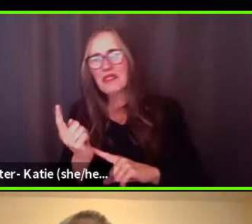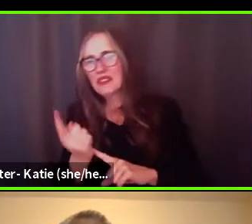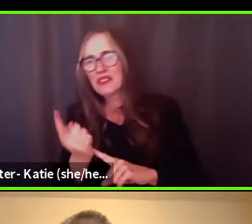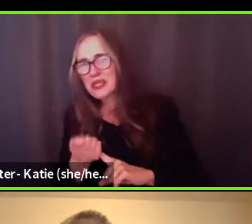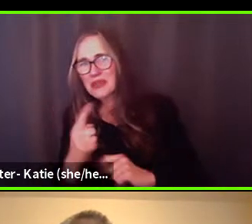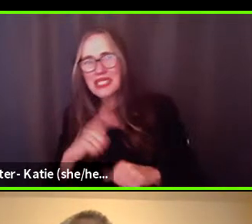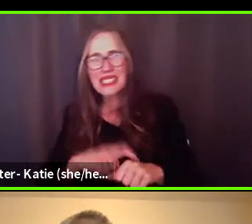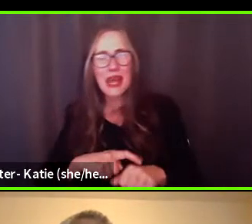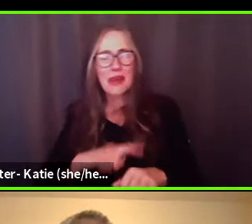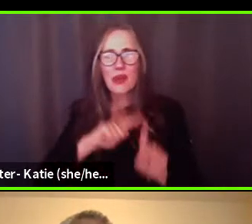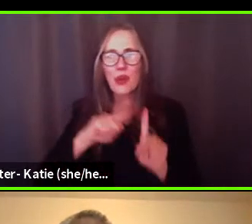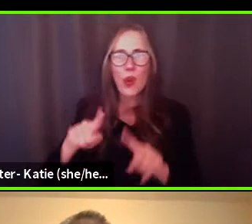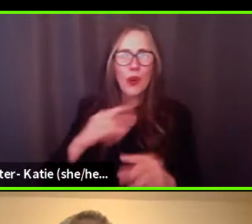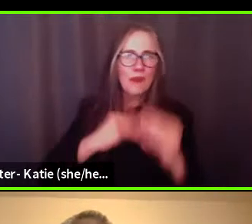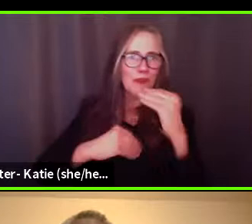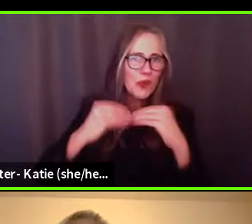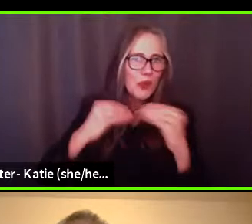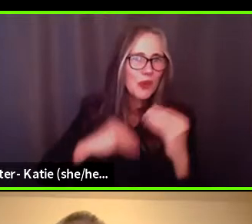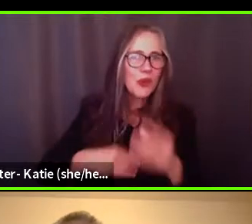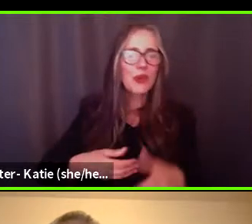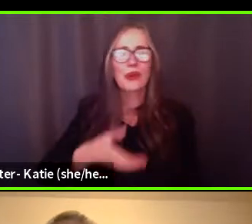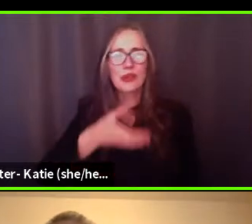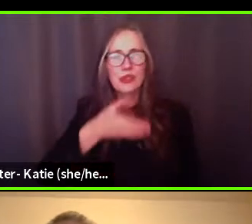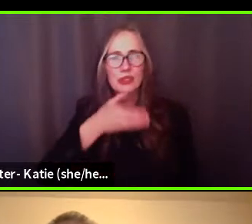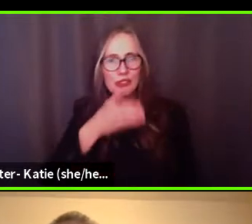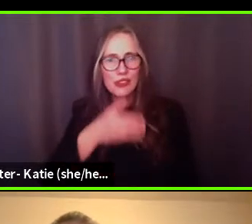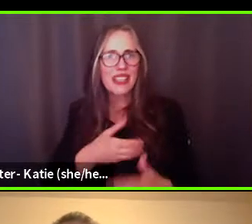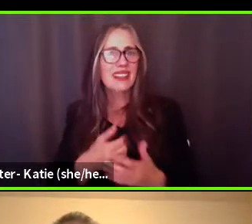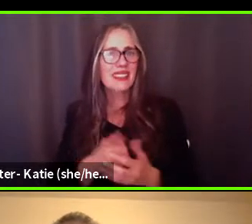or a drink or whatever you would like to do so